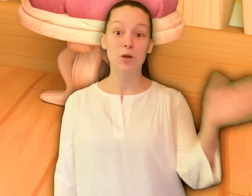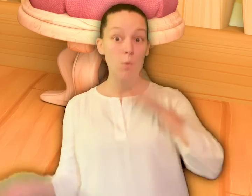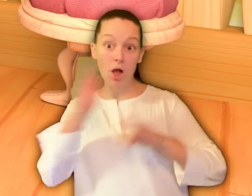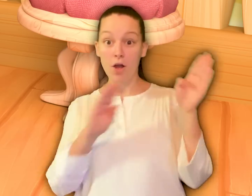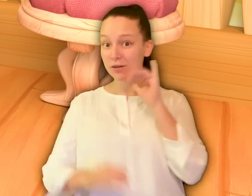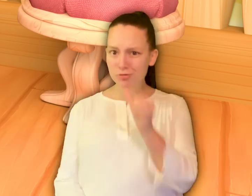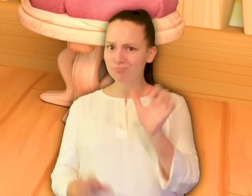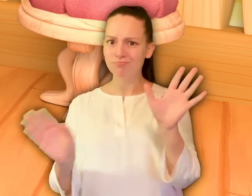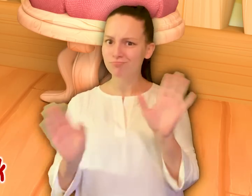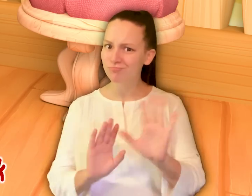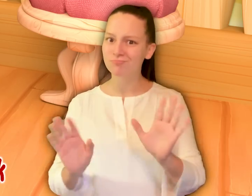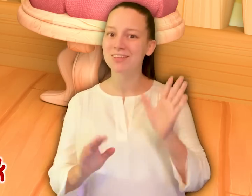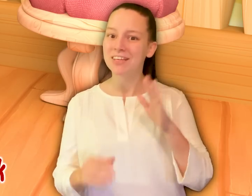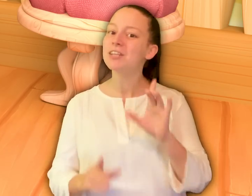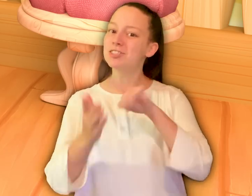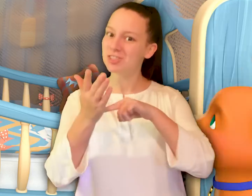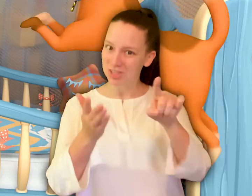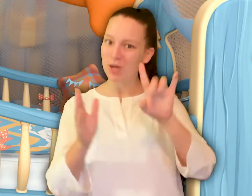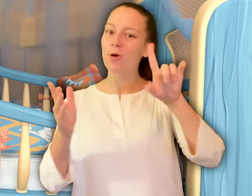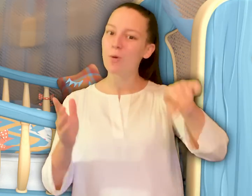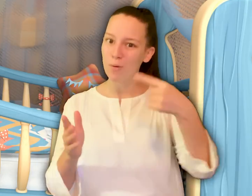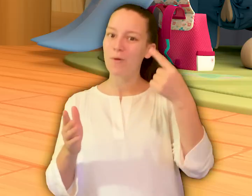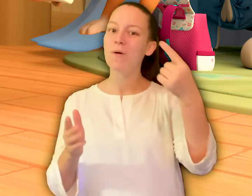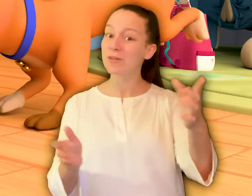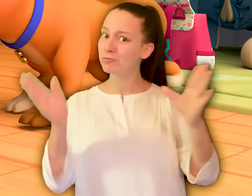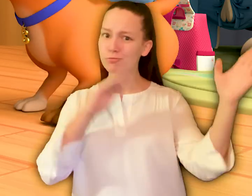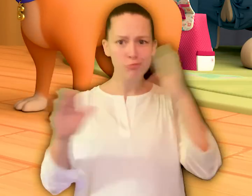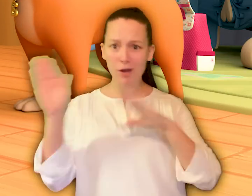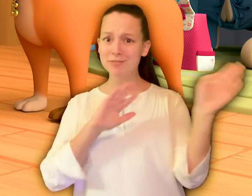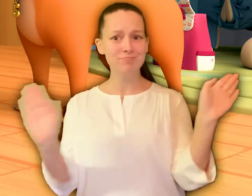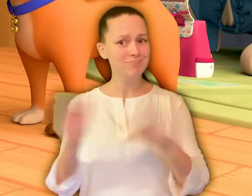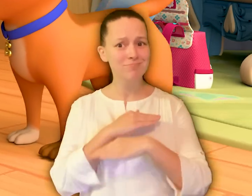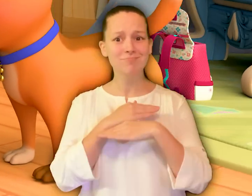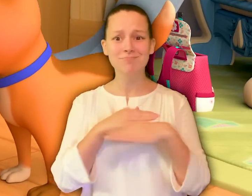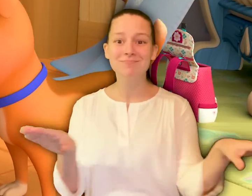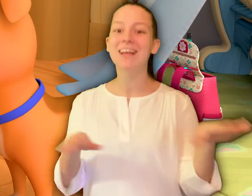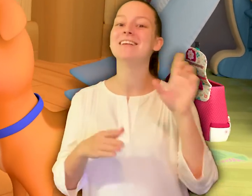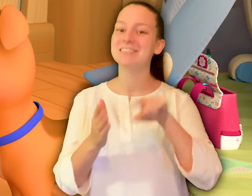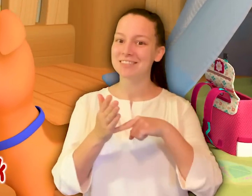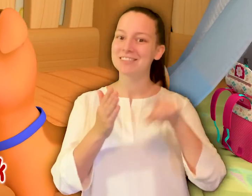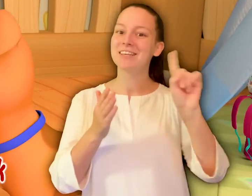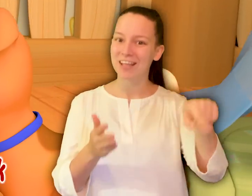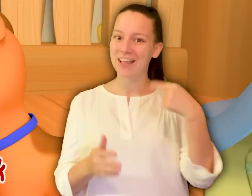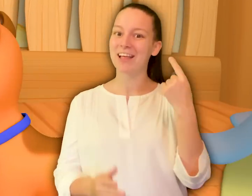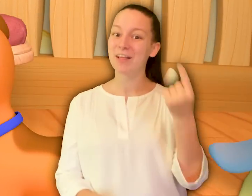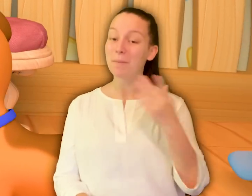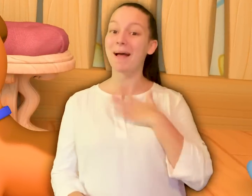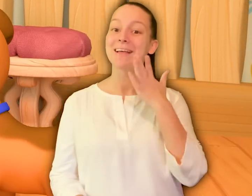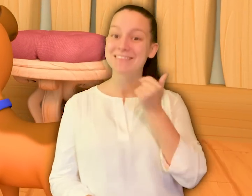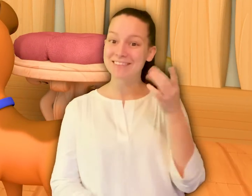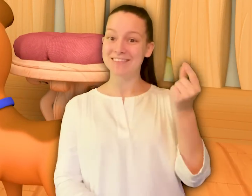puppy don't you worry it's just a check just a check just a check don't you worry it's just a